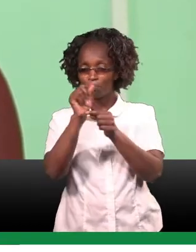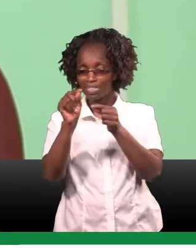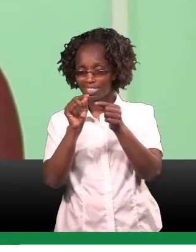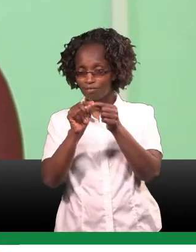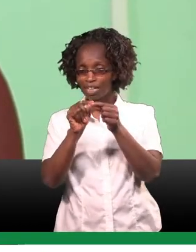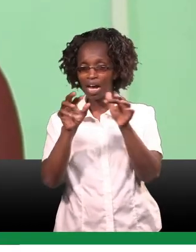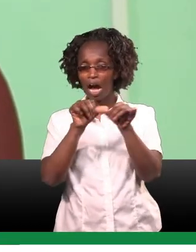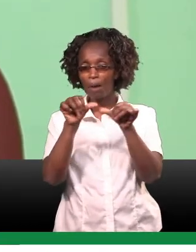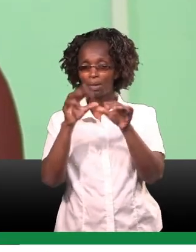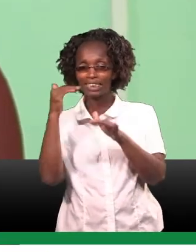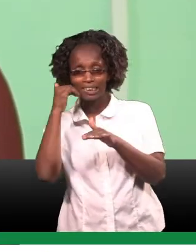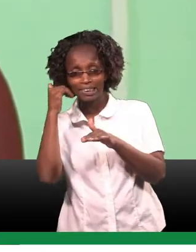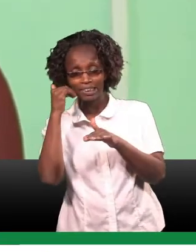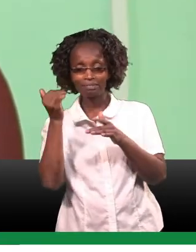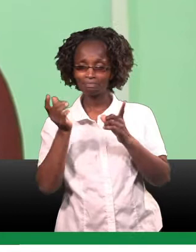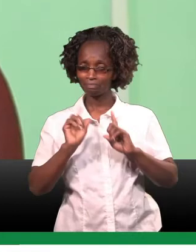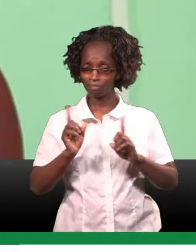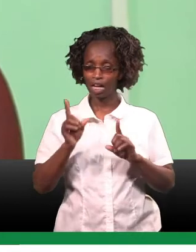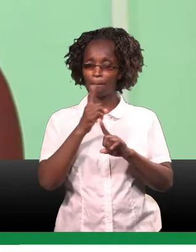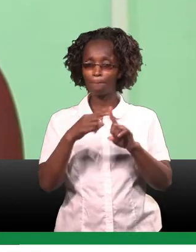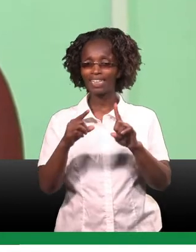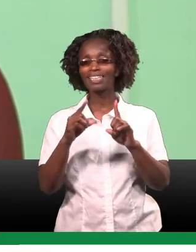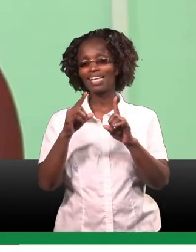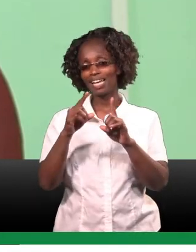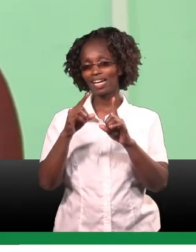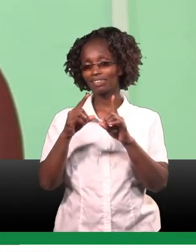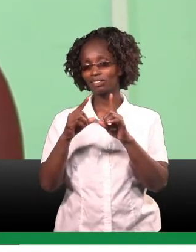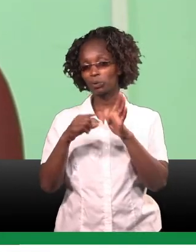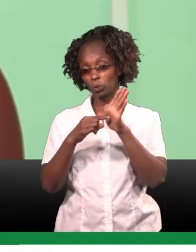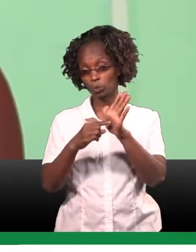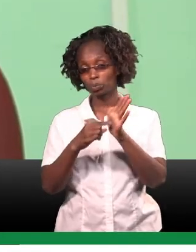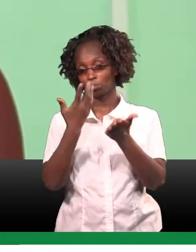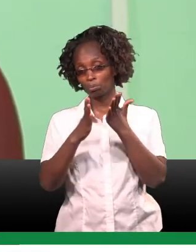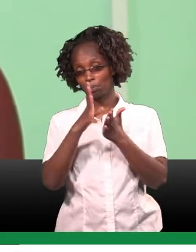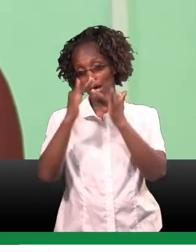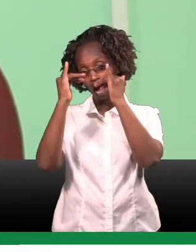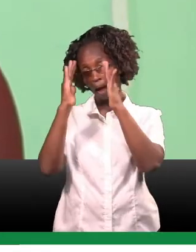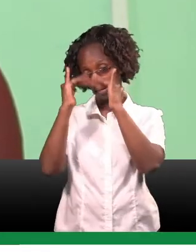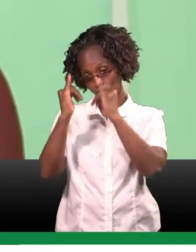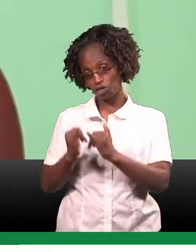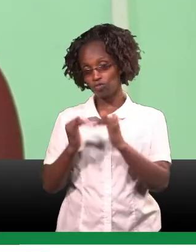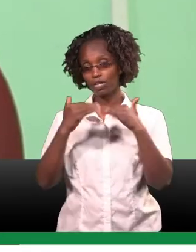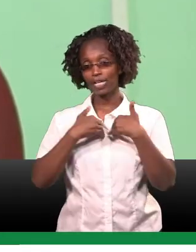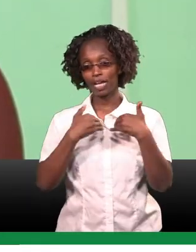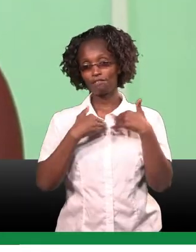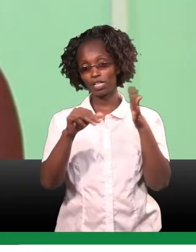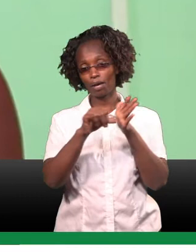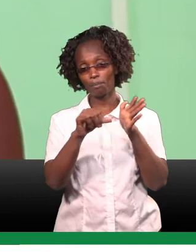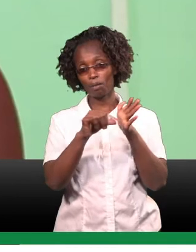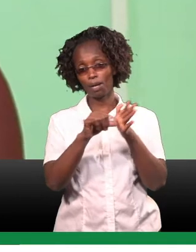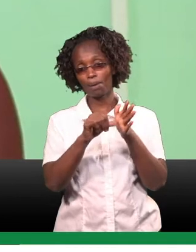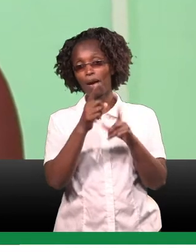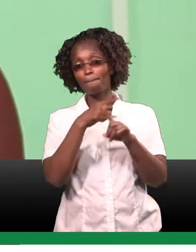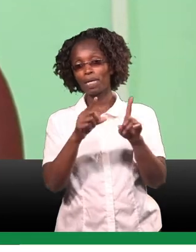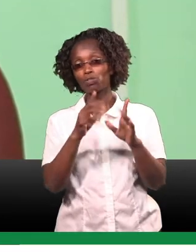They just suggest that one could be having asthma. We have diagnostic tests which confirm that one has